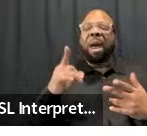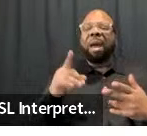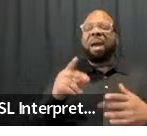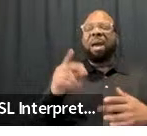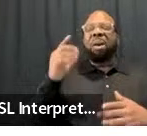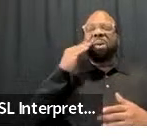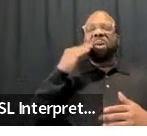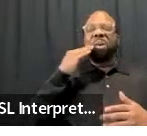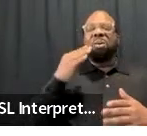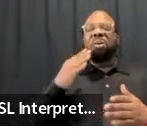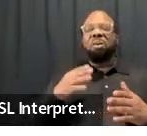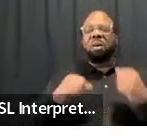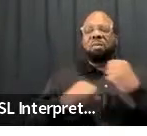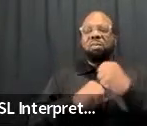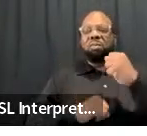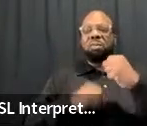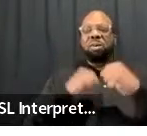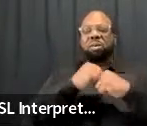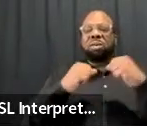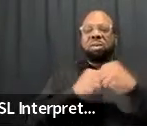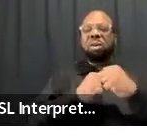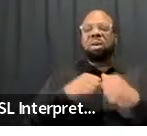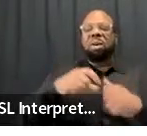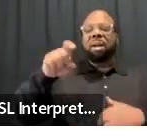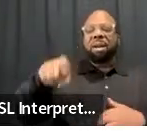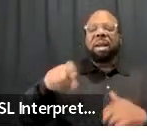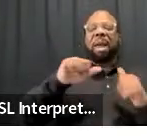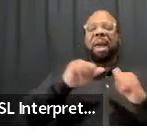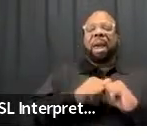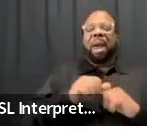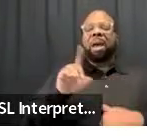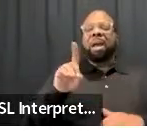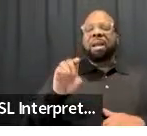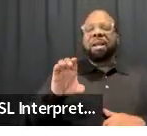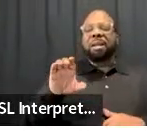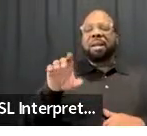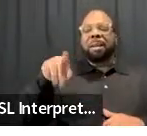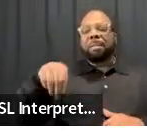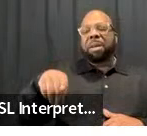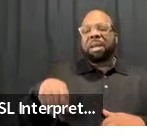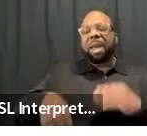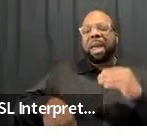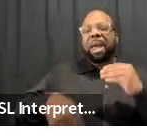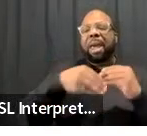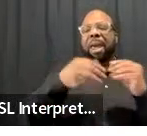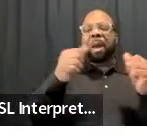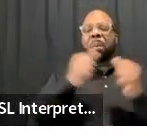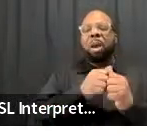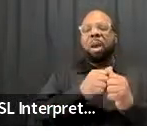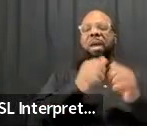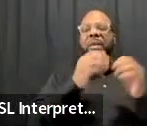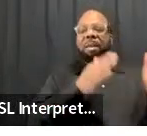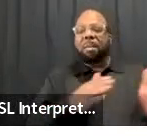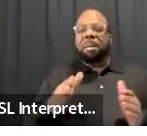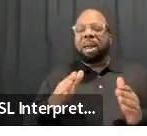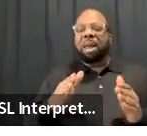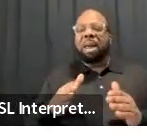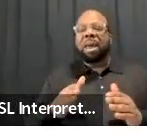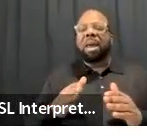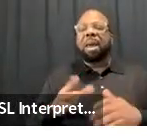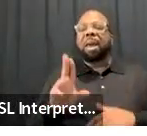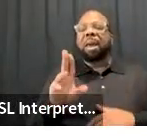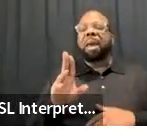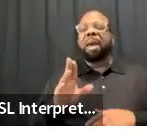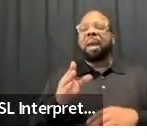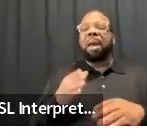landscape. So how can DCP include in this plan above grade planters as an